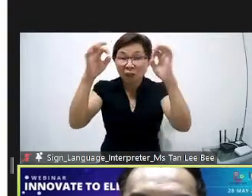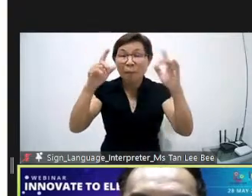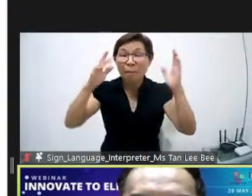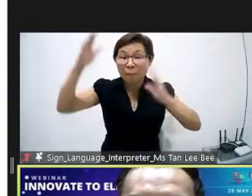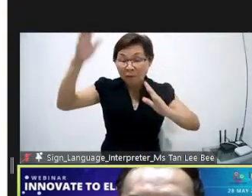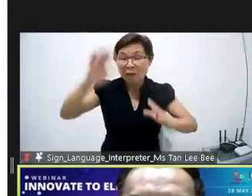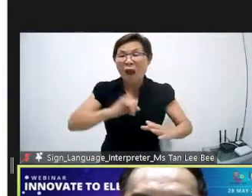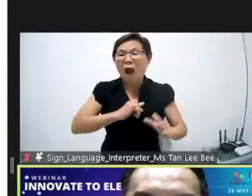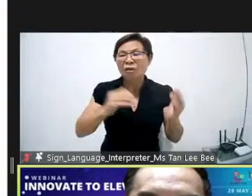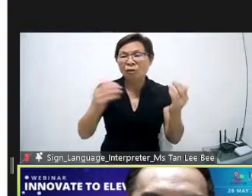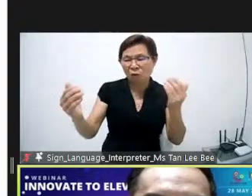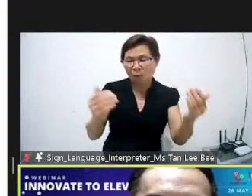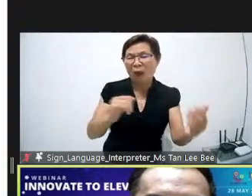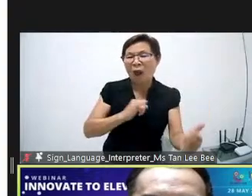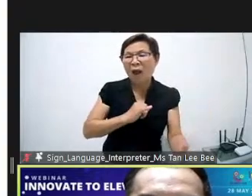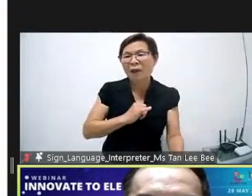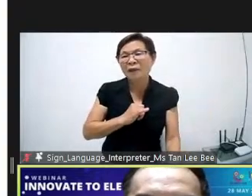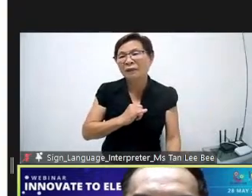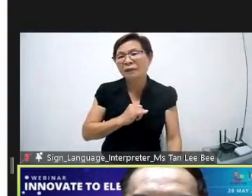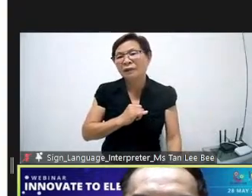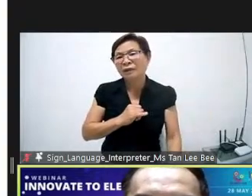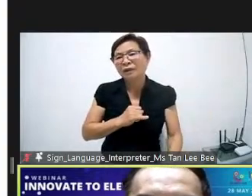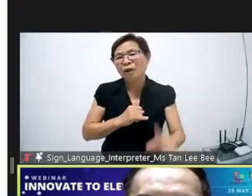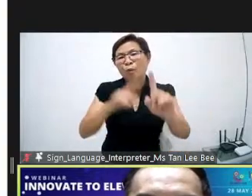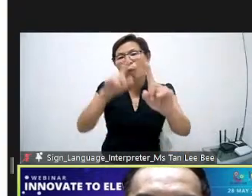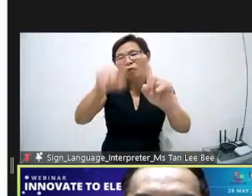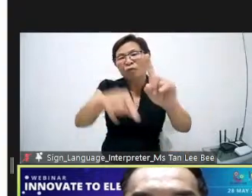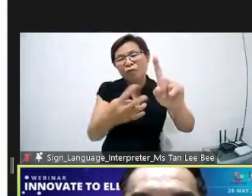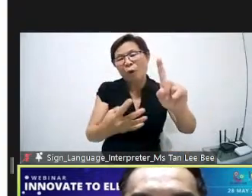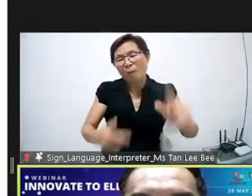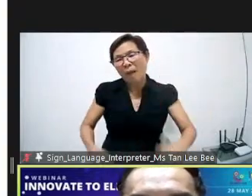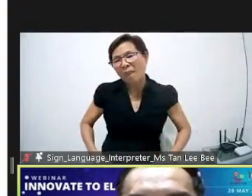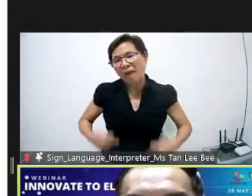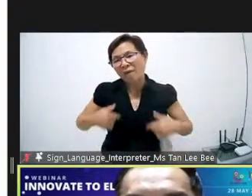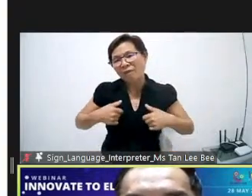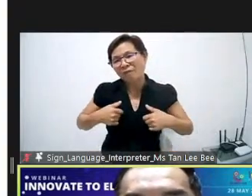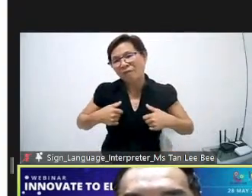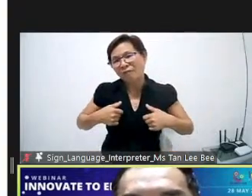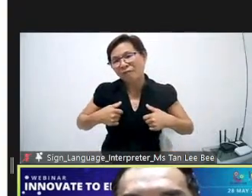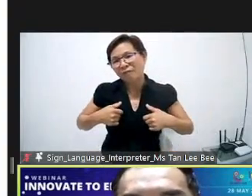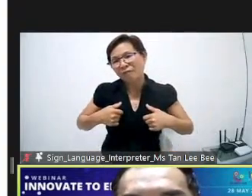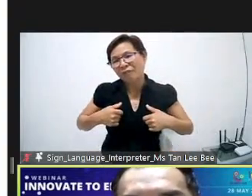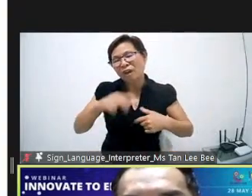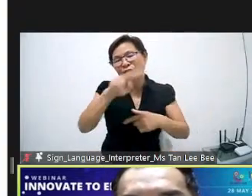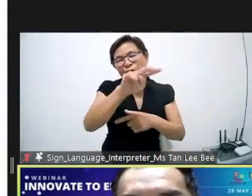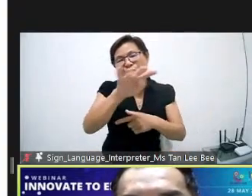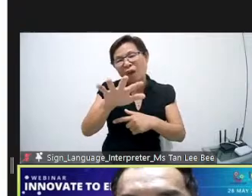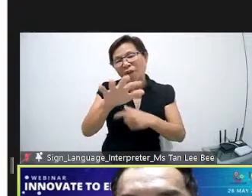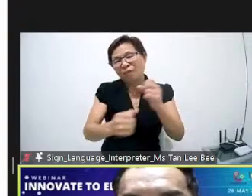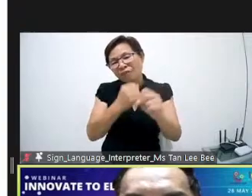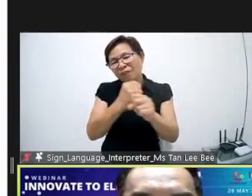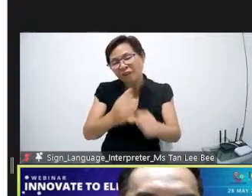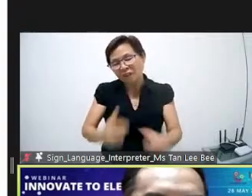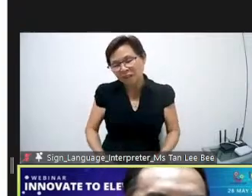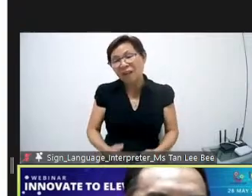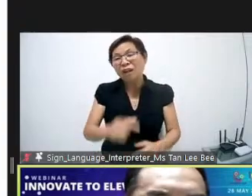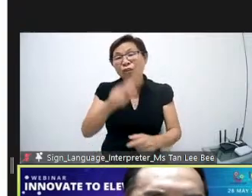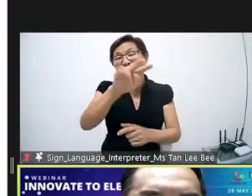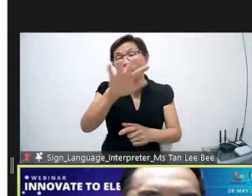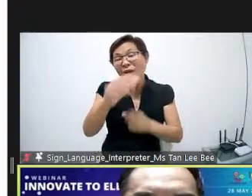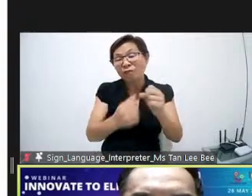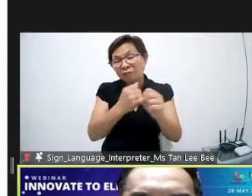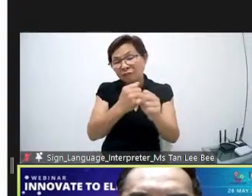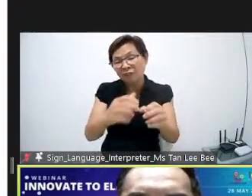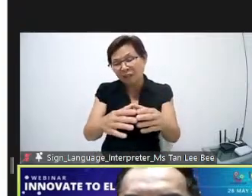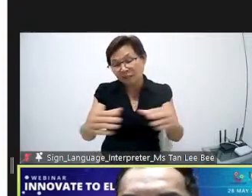mentioned, I spent 1/4 of my life in Japan. In Japan, the specialist communities